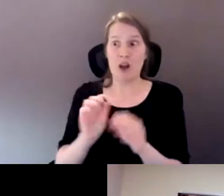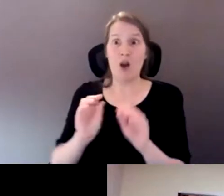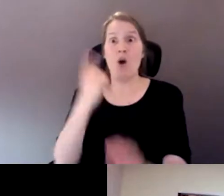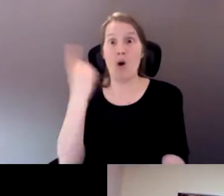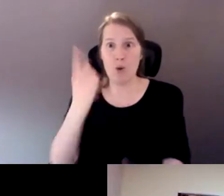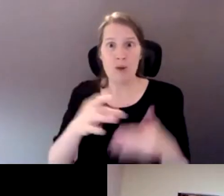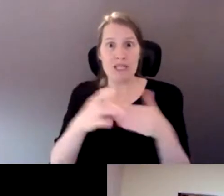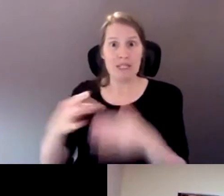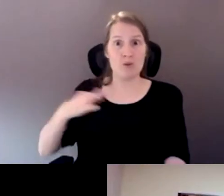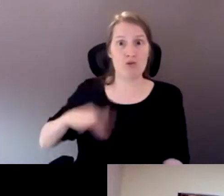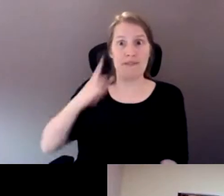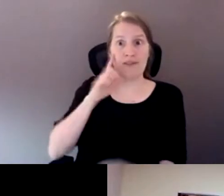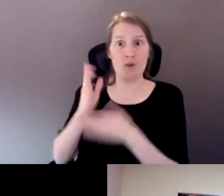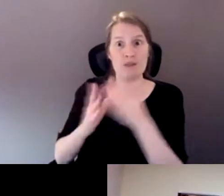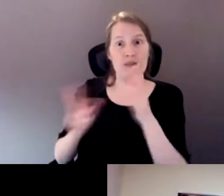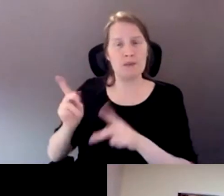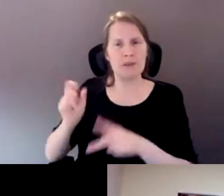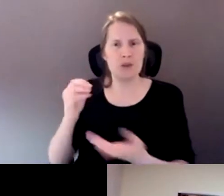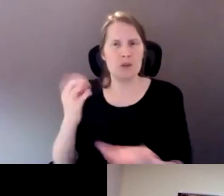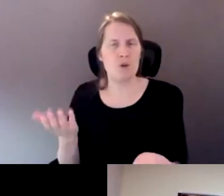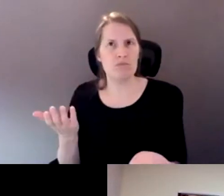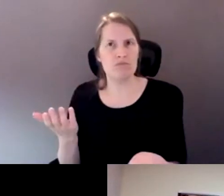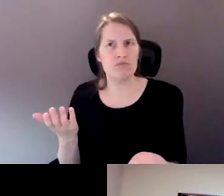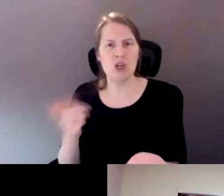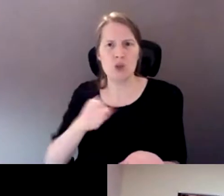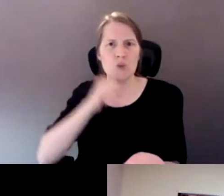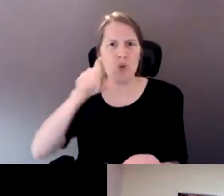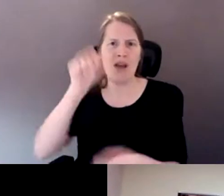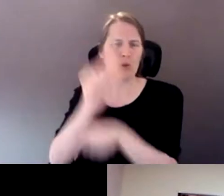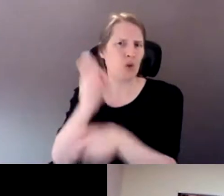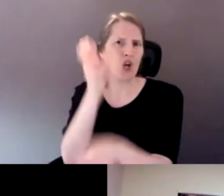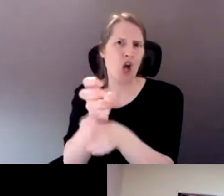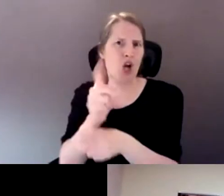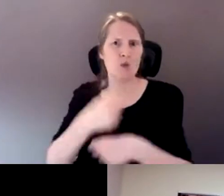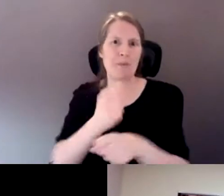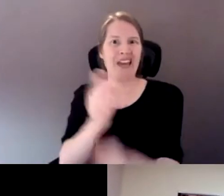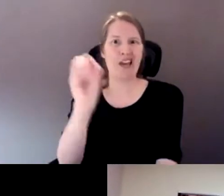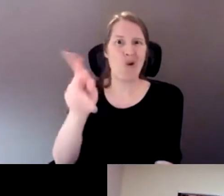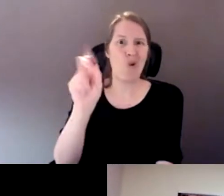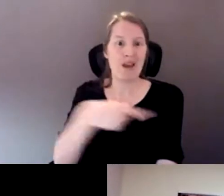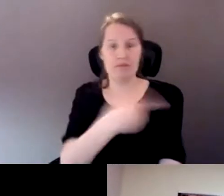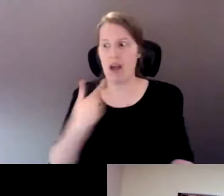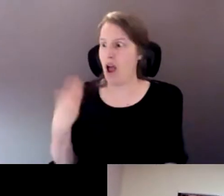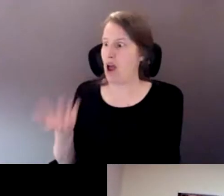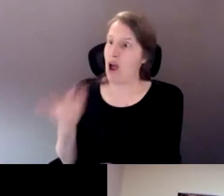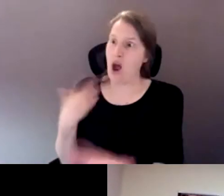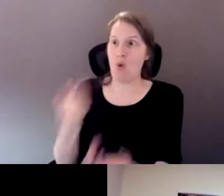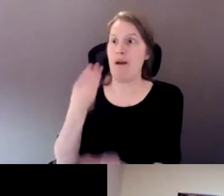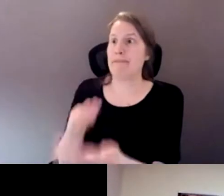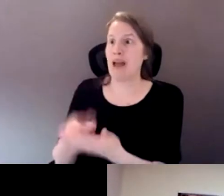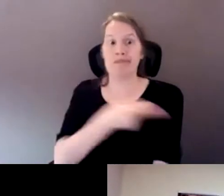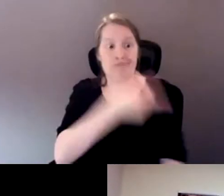less need to justify it, and much less ideological work to overcome resistance to it